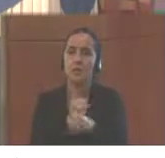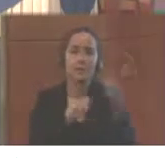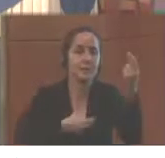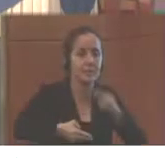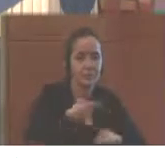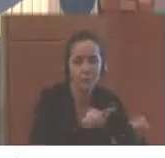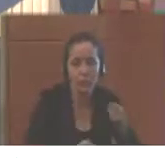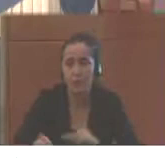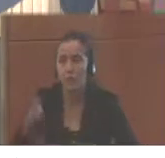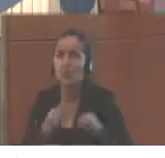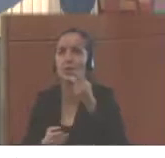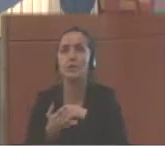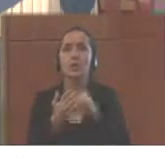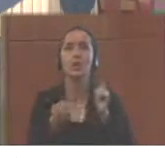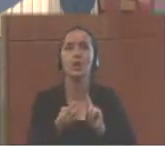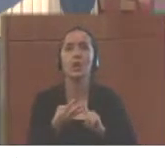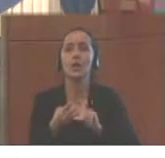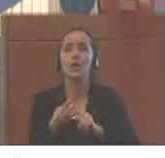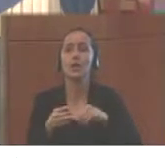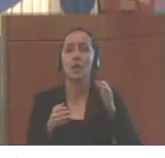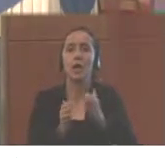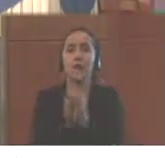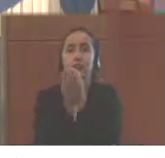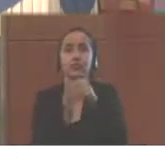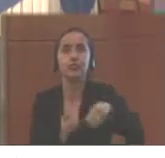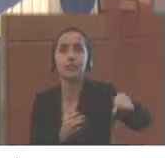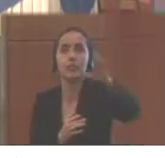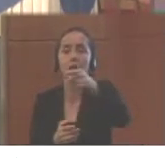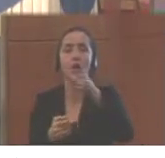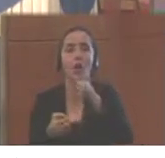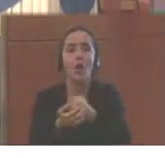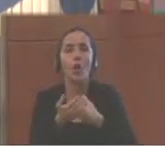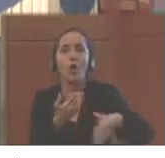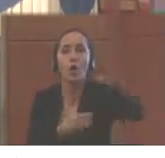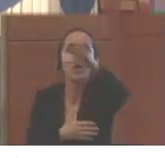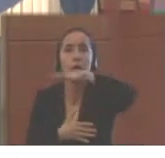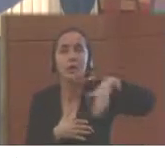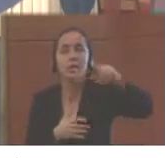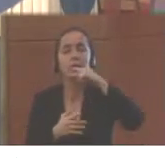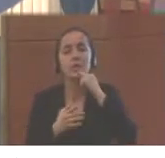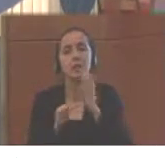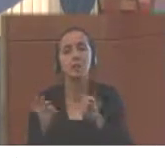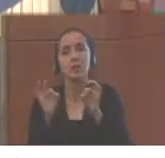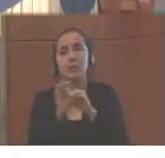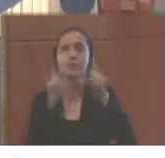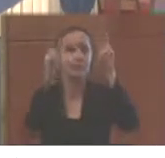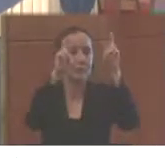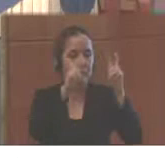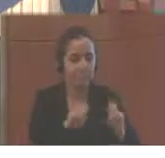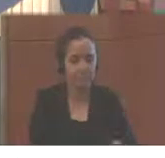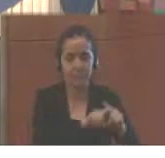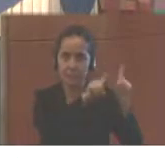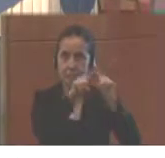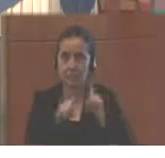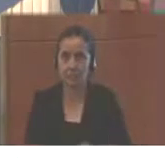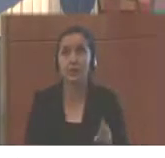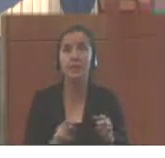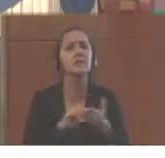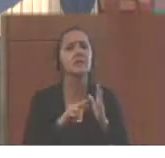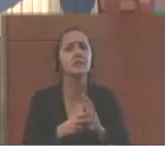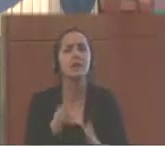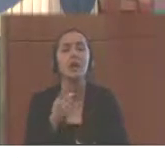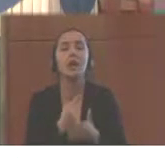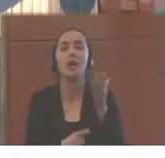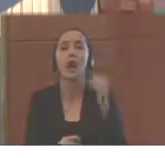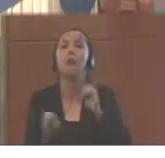and commerce, improving the infrastructure and integration in customs and environmental actions,